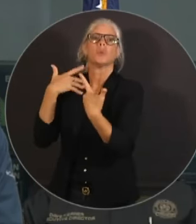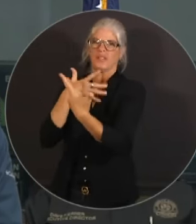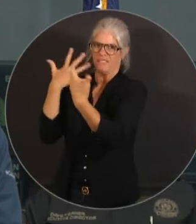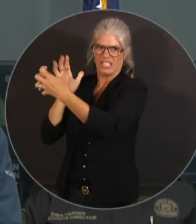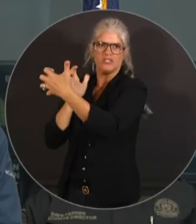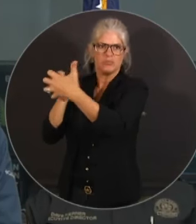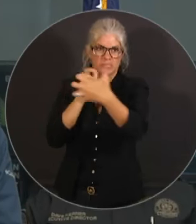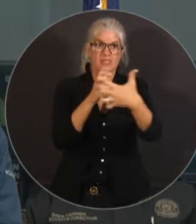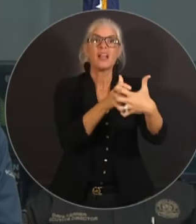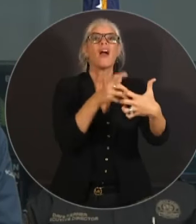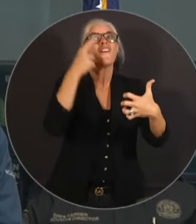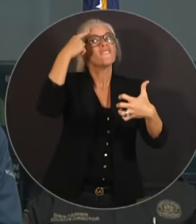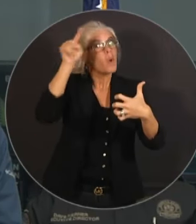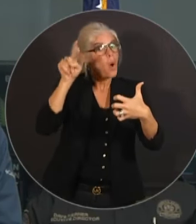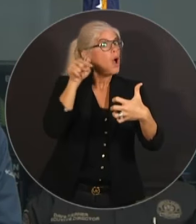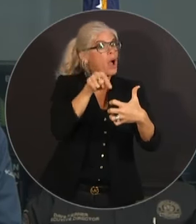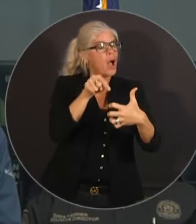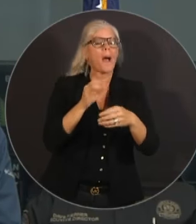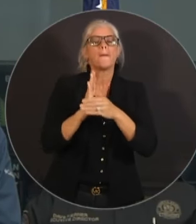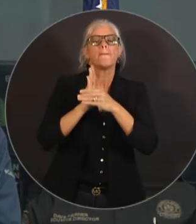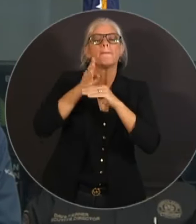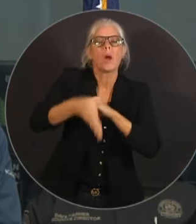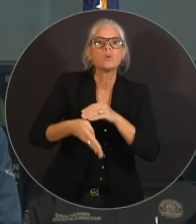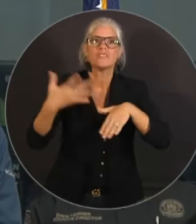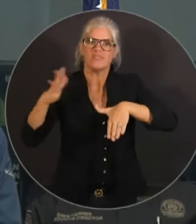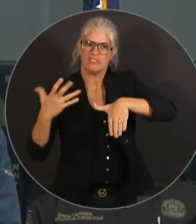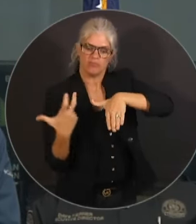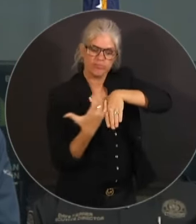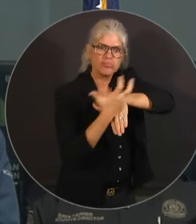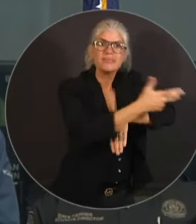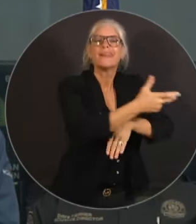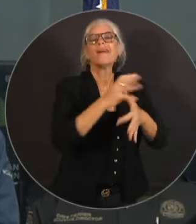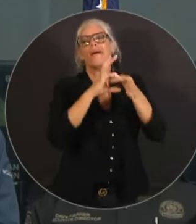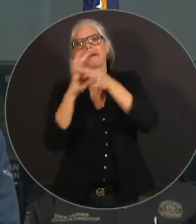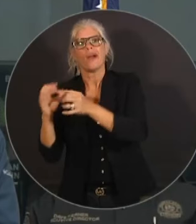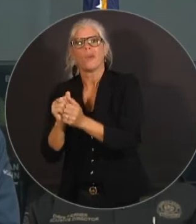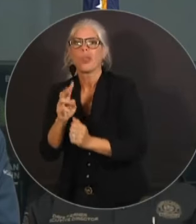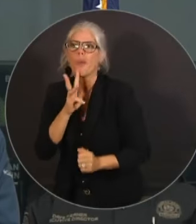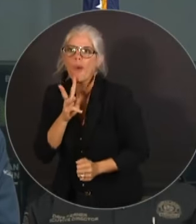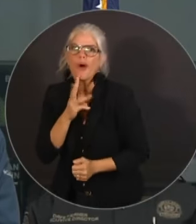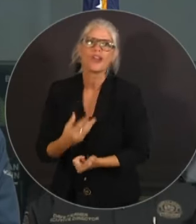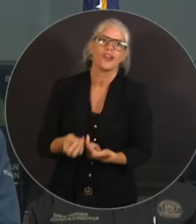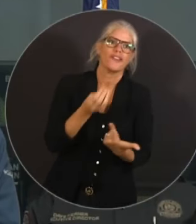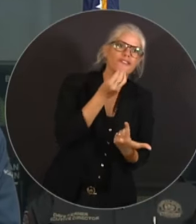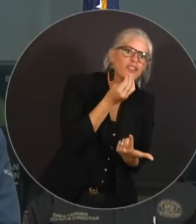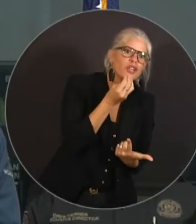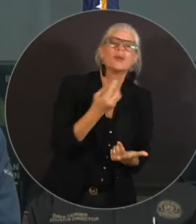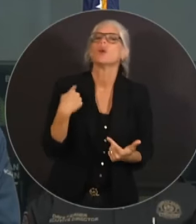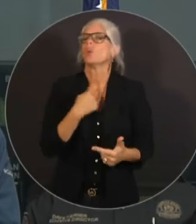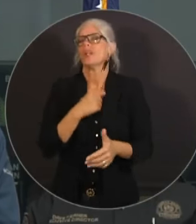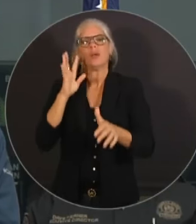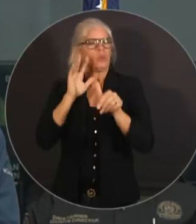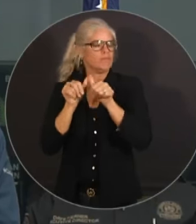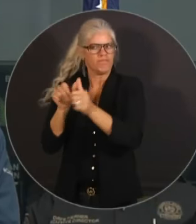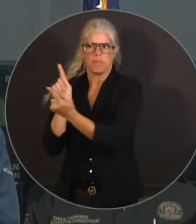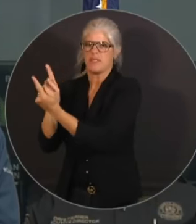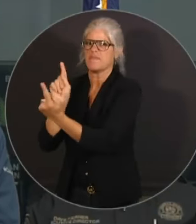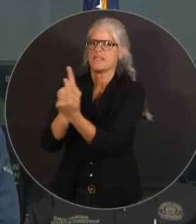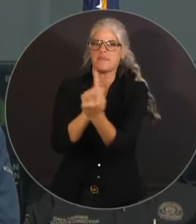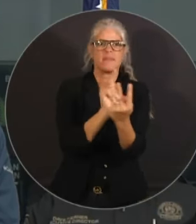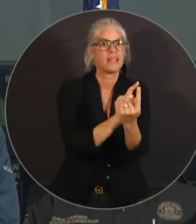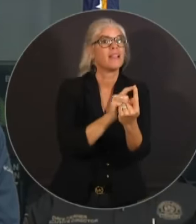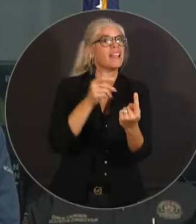missions for points of distribution, food and water, and things of that nature. We will continue to fulfill these requests until it is no longer safe to do